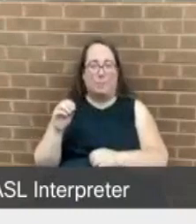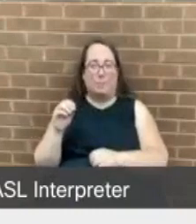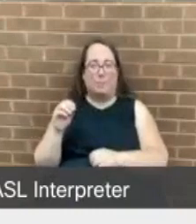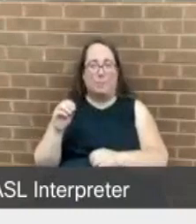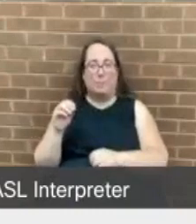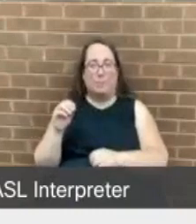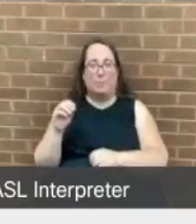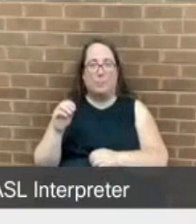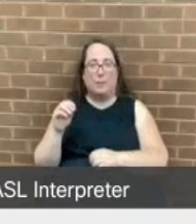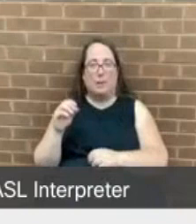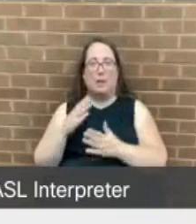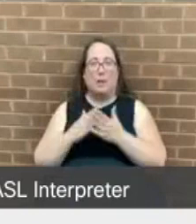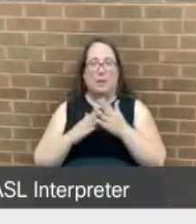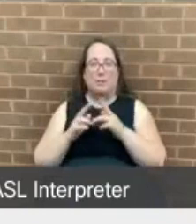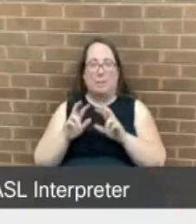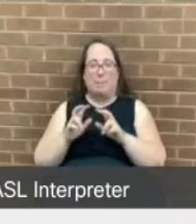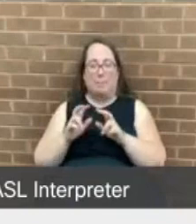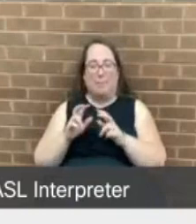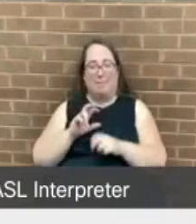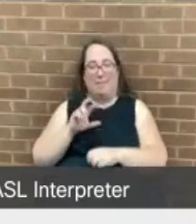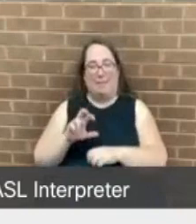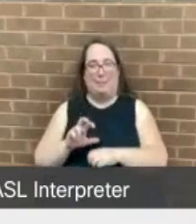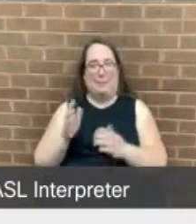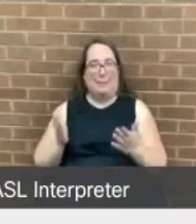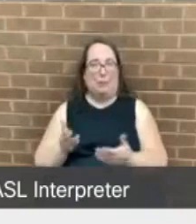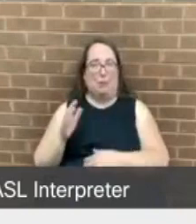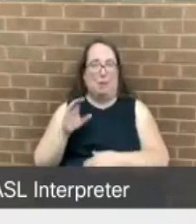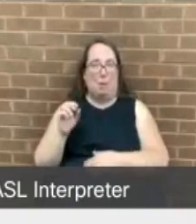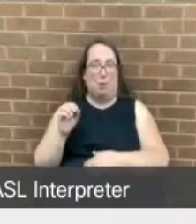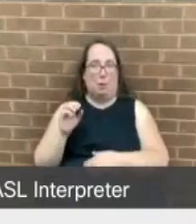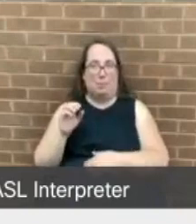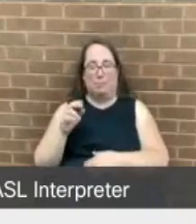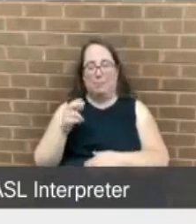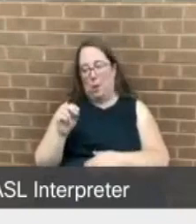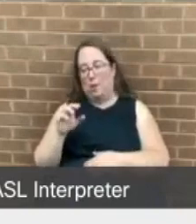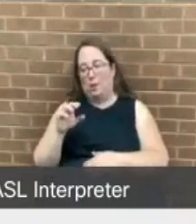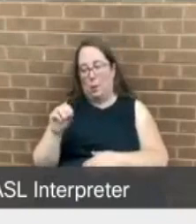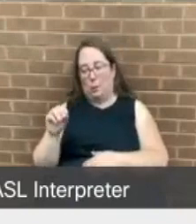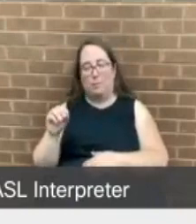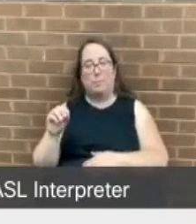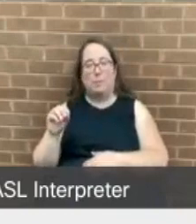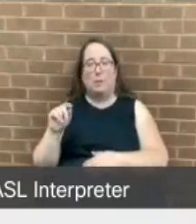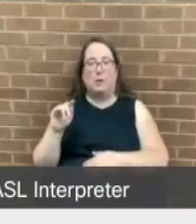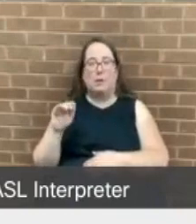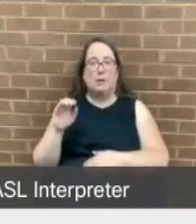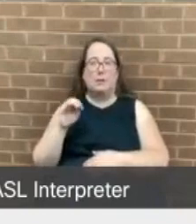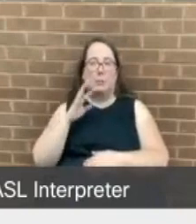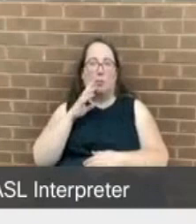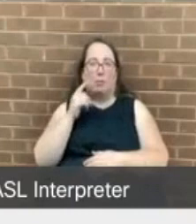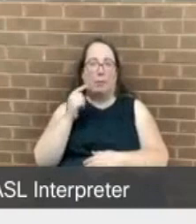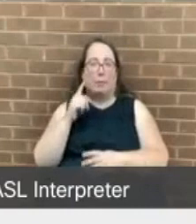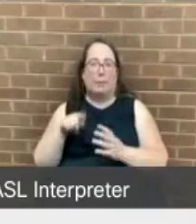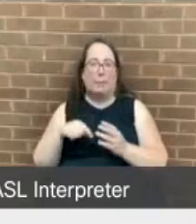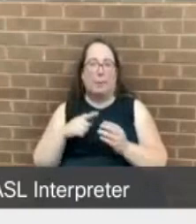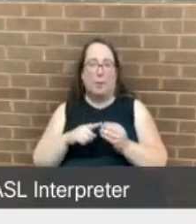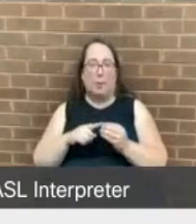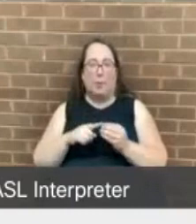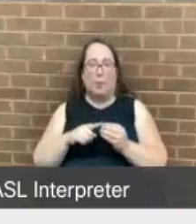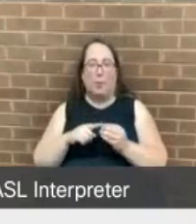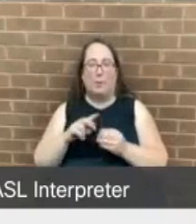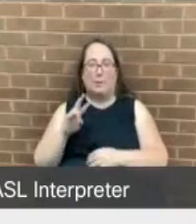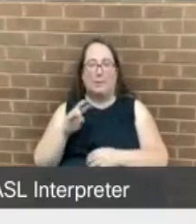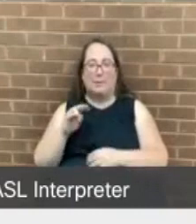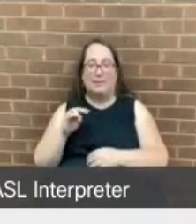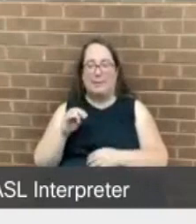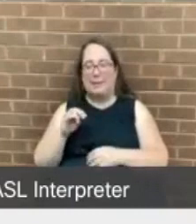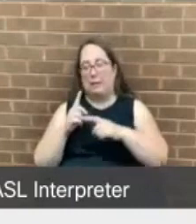potential investments there that could really help us that are really near the top of our list. You know, Tim had touched a little bit on the Interstate 70